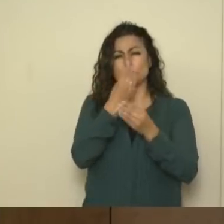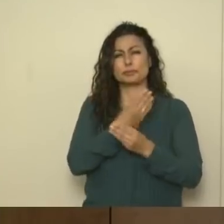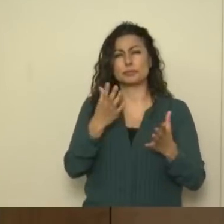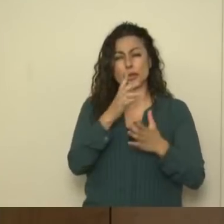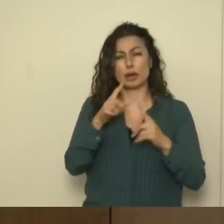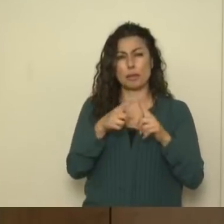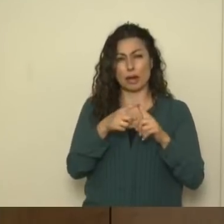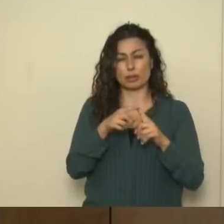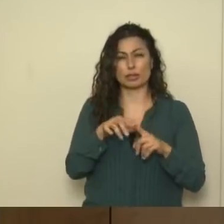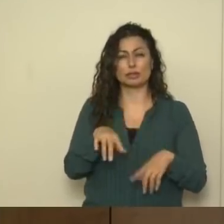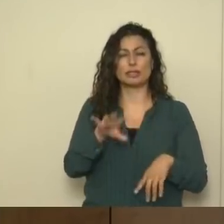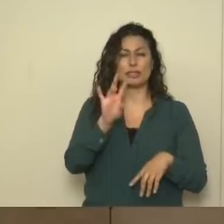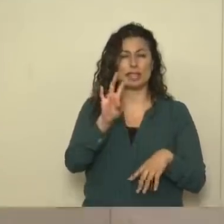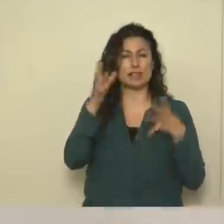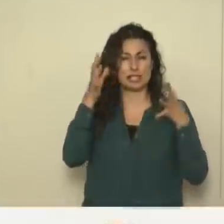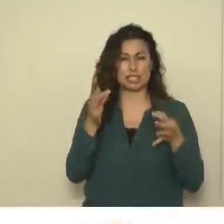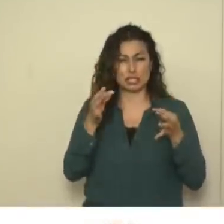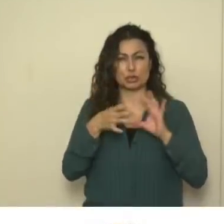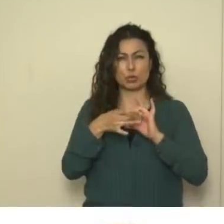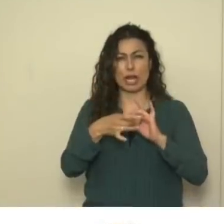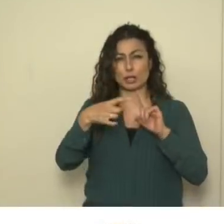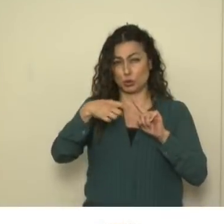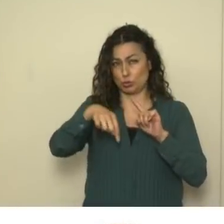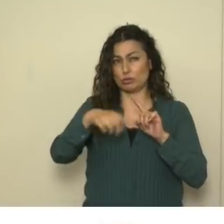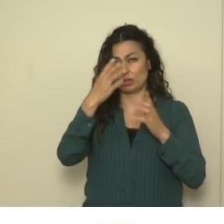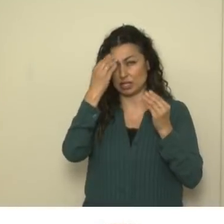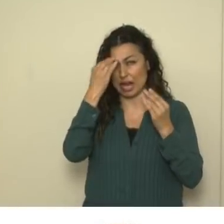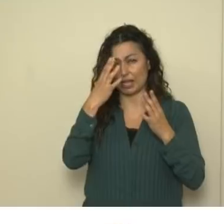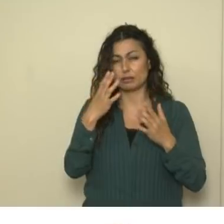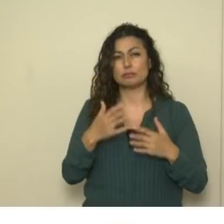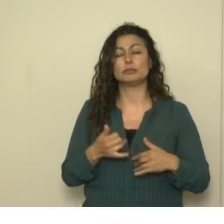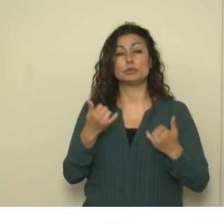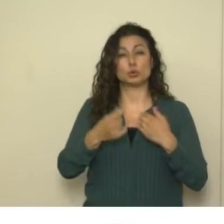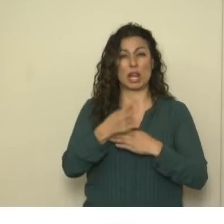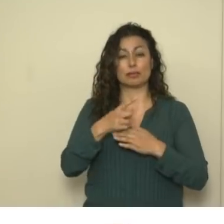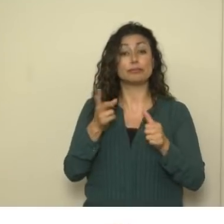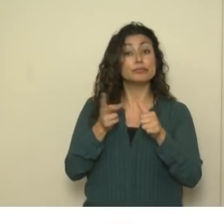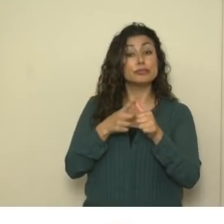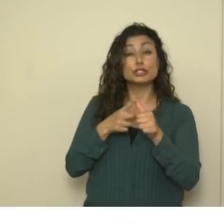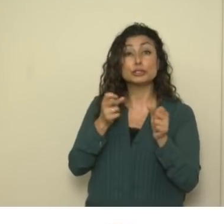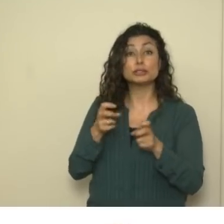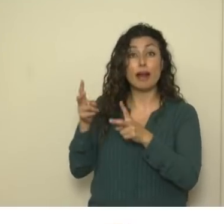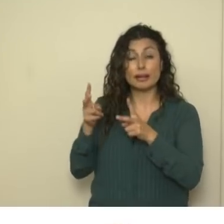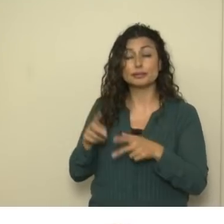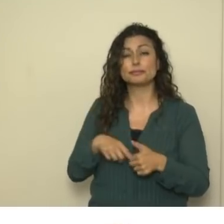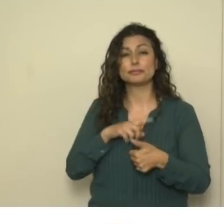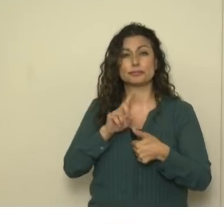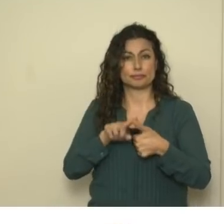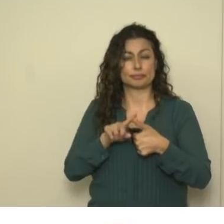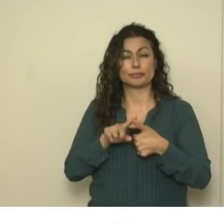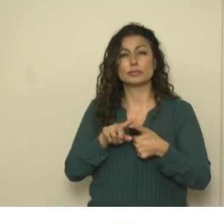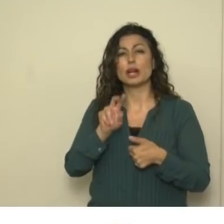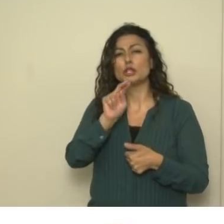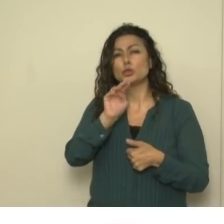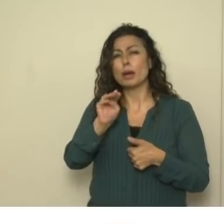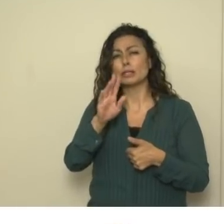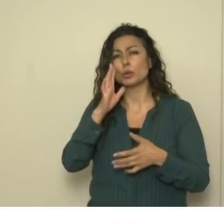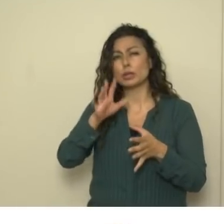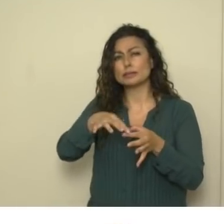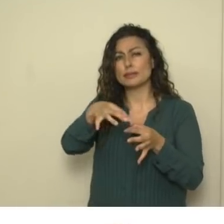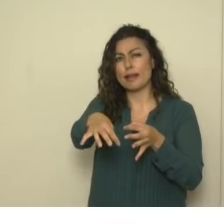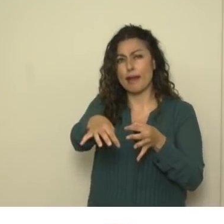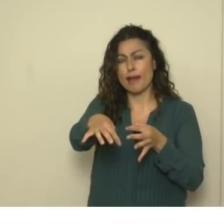data today. First slide. All right, so New Mexico is going to